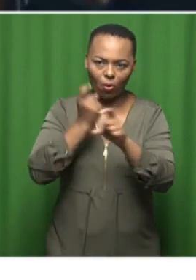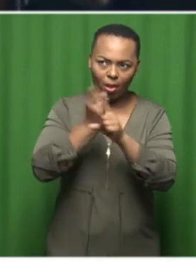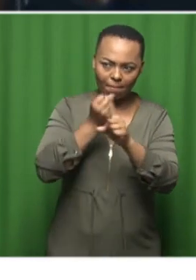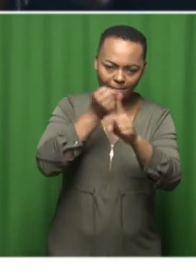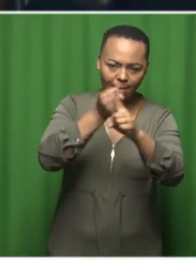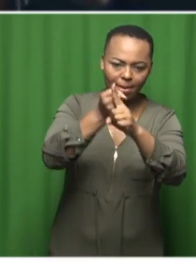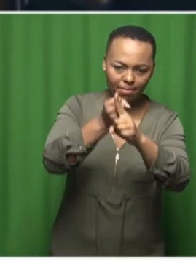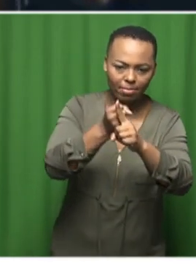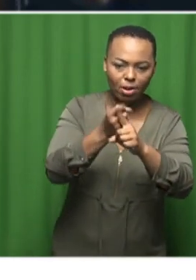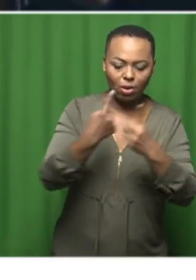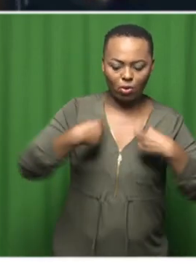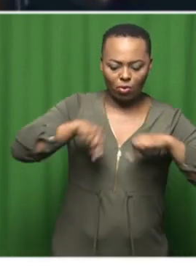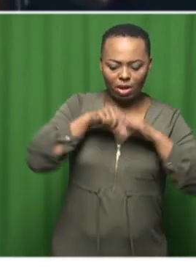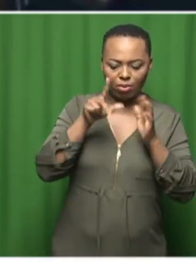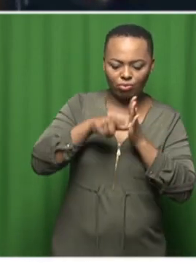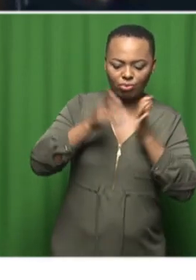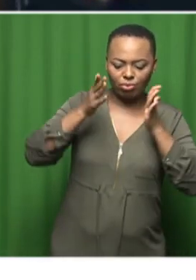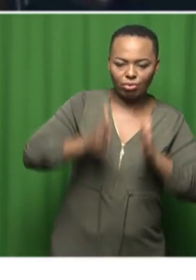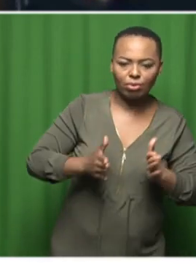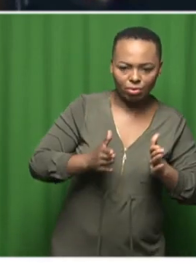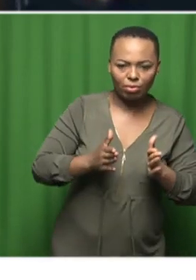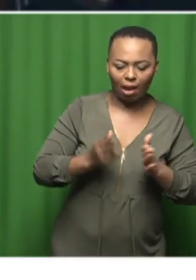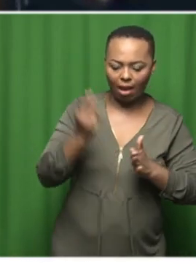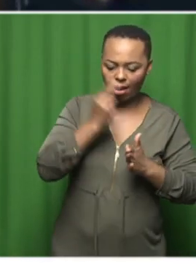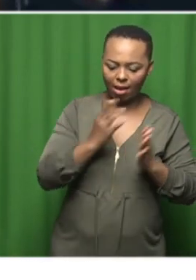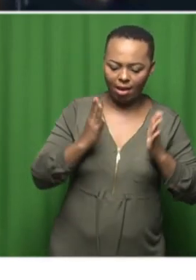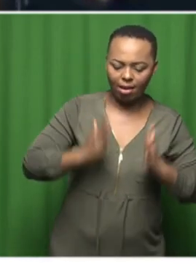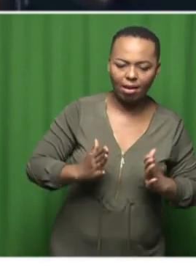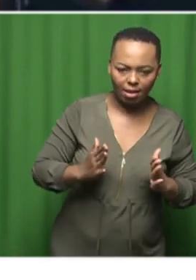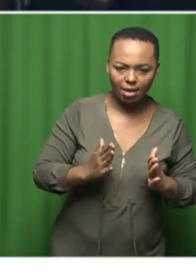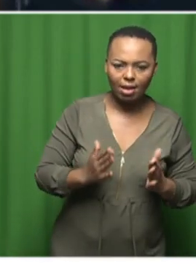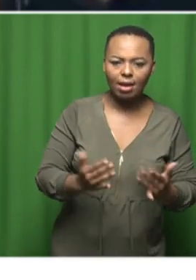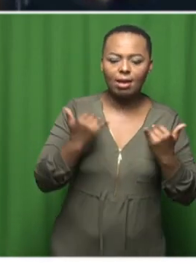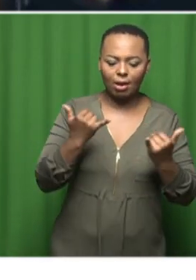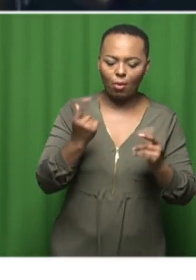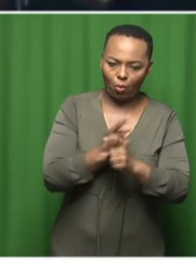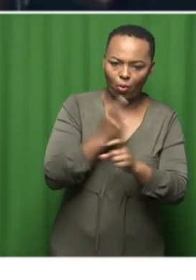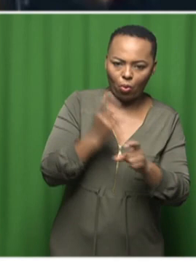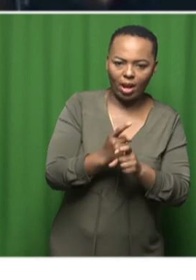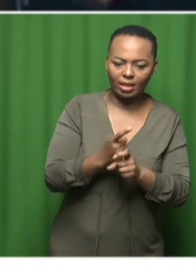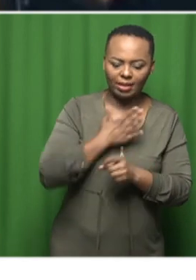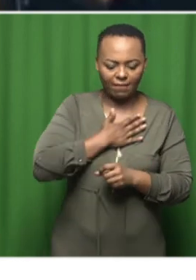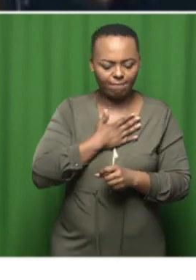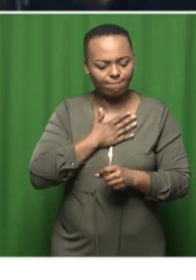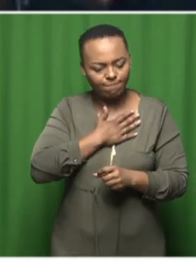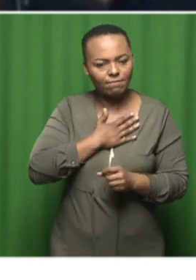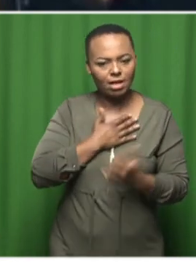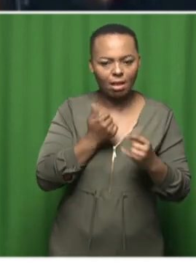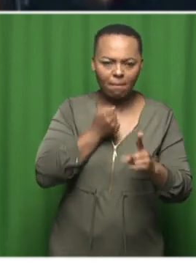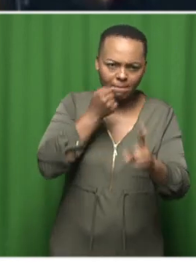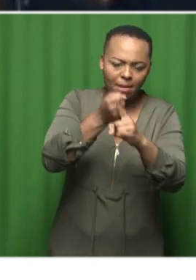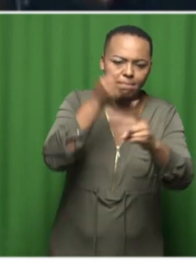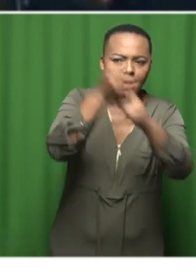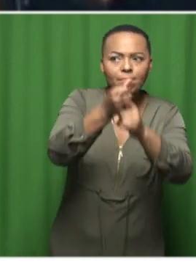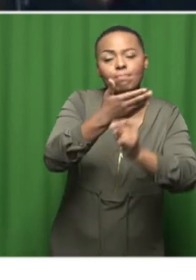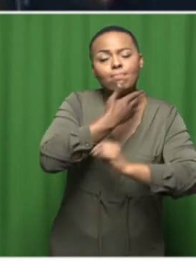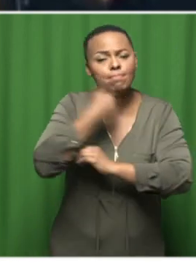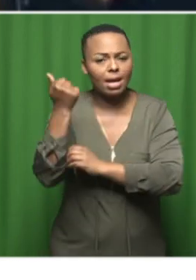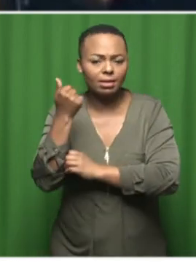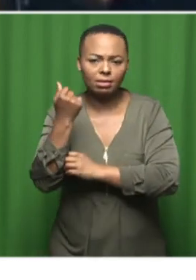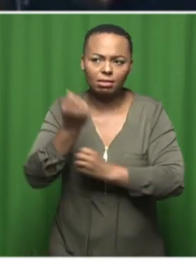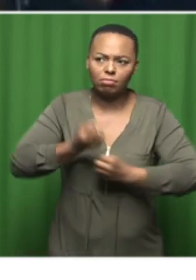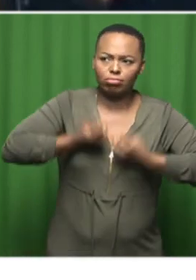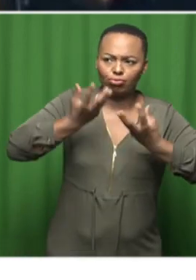as product designers, be it in the manufacturing field, we will always strive to best